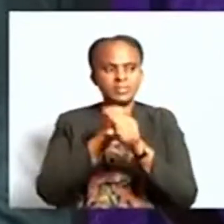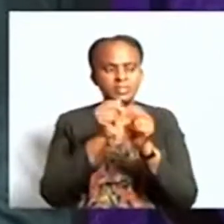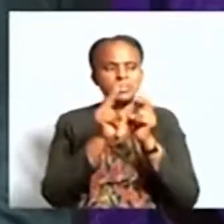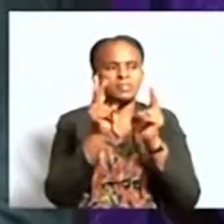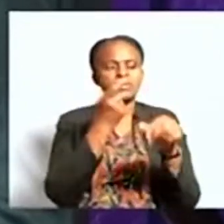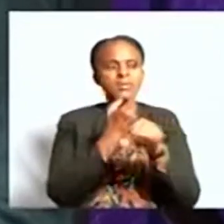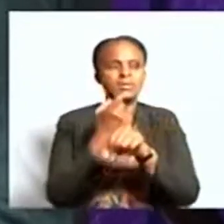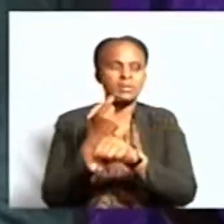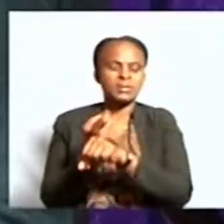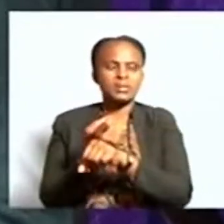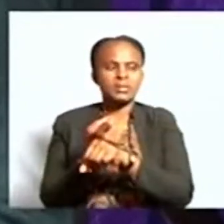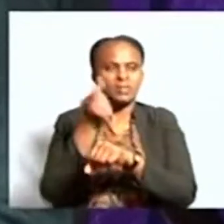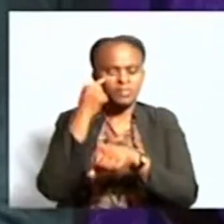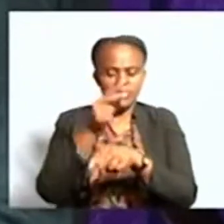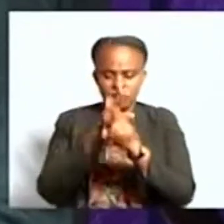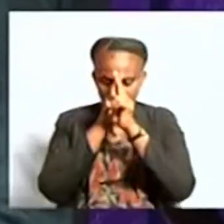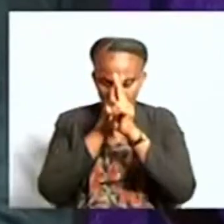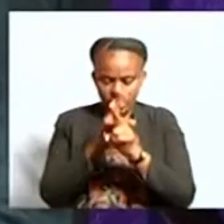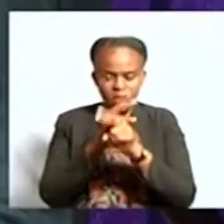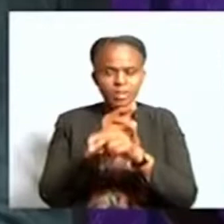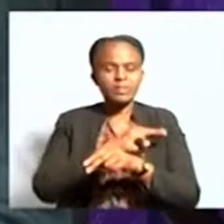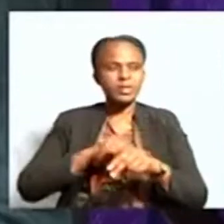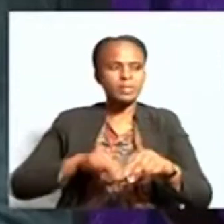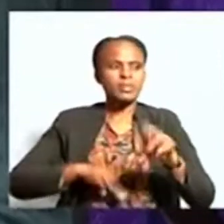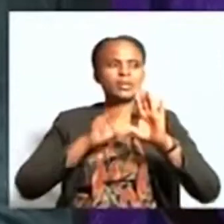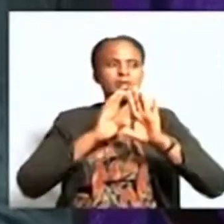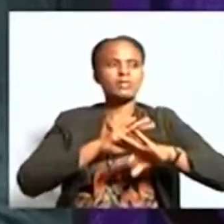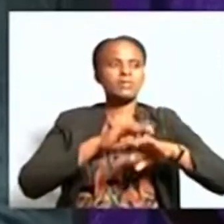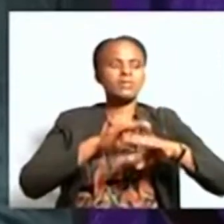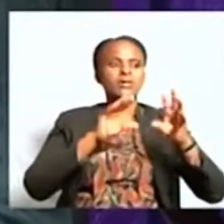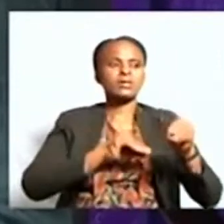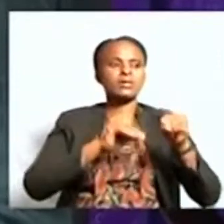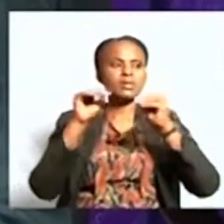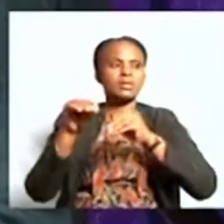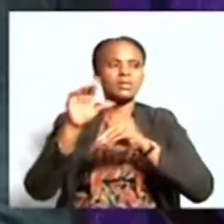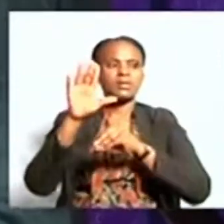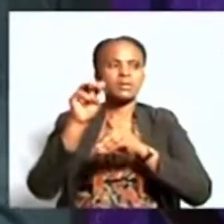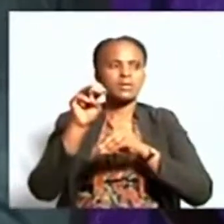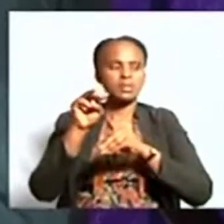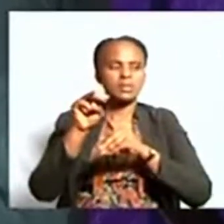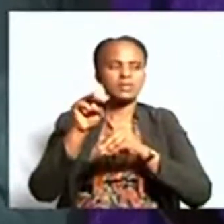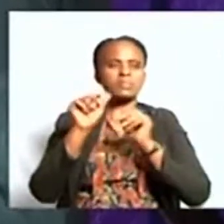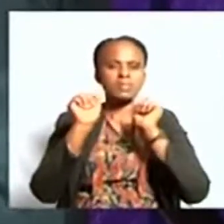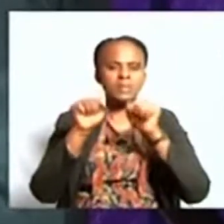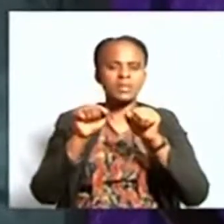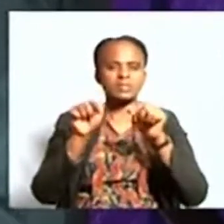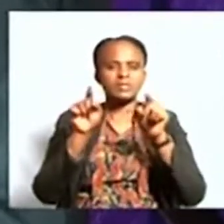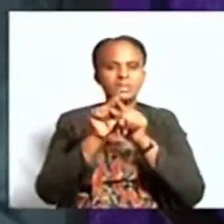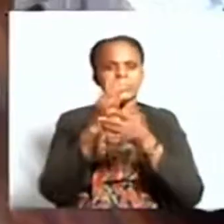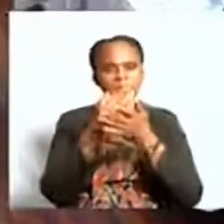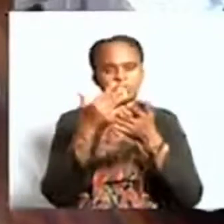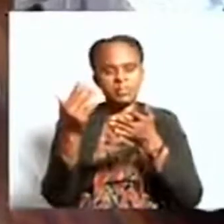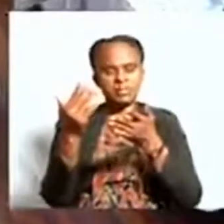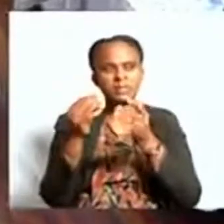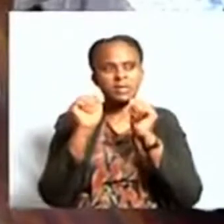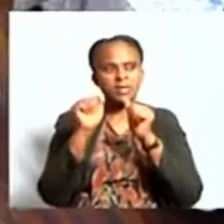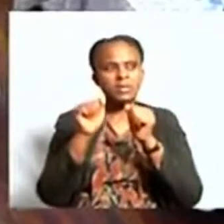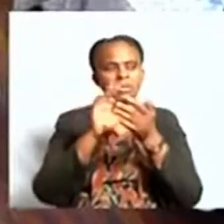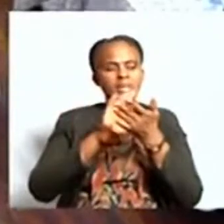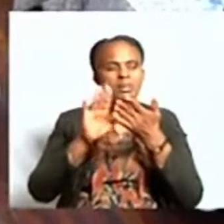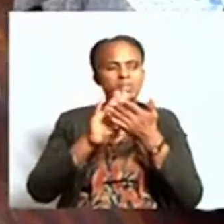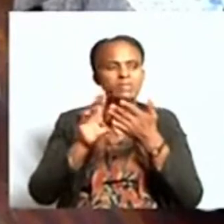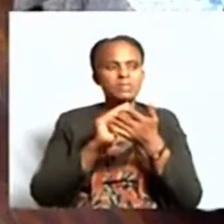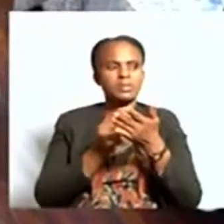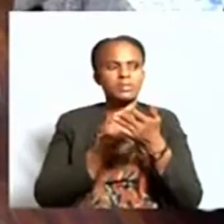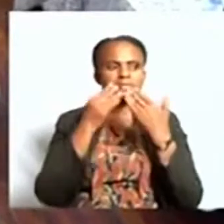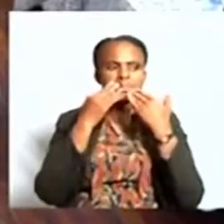difficult for honorable members. Order. I adjourn the House for 5 minutes so that we can consider certain things. You can excuse us.